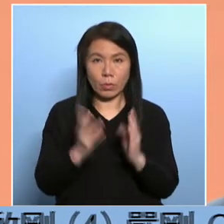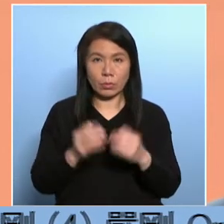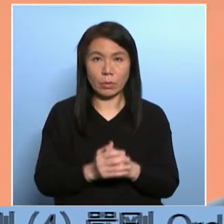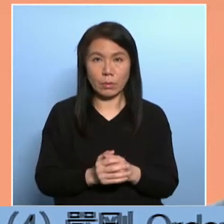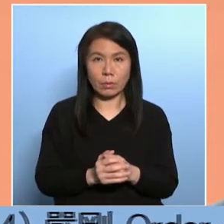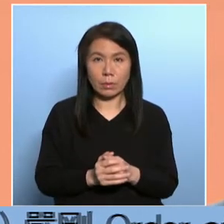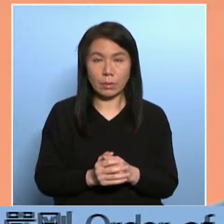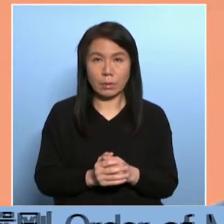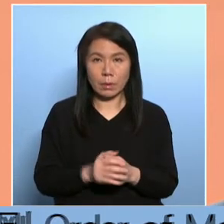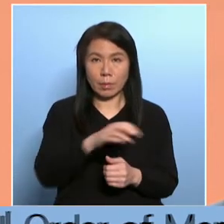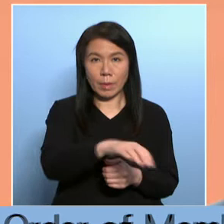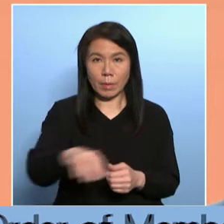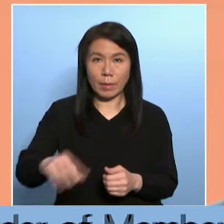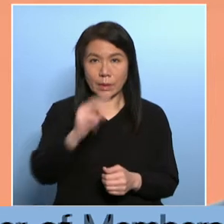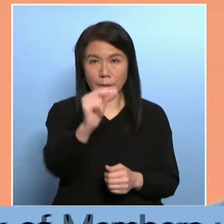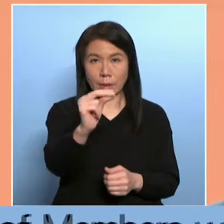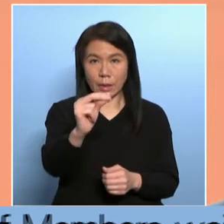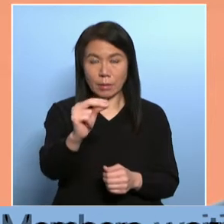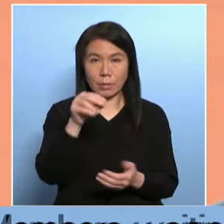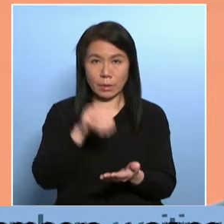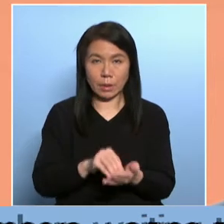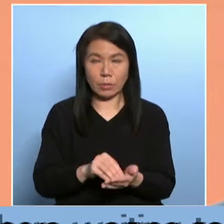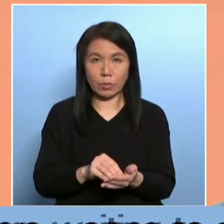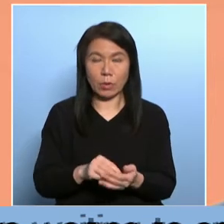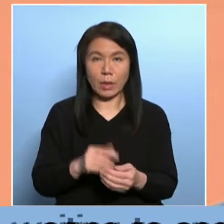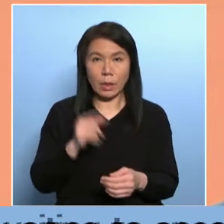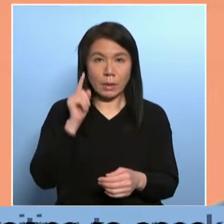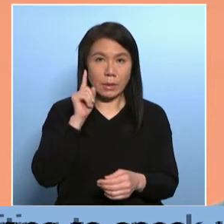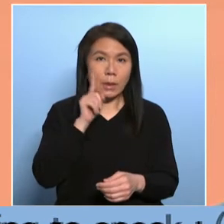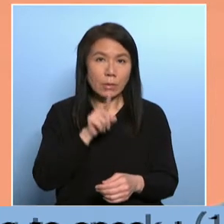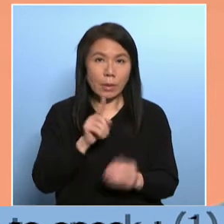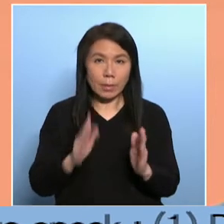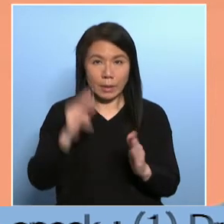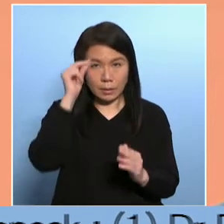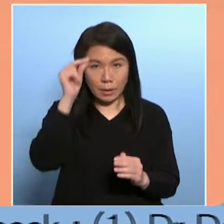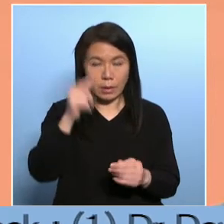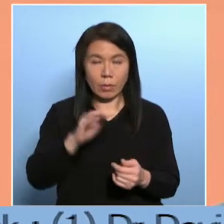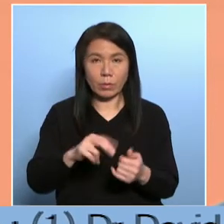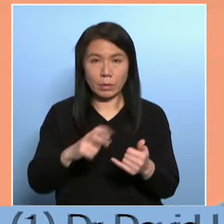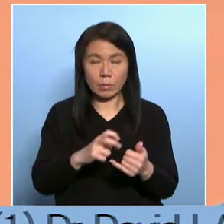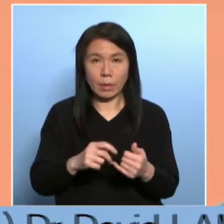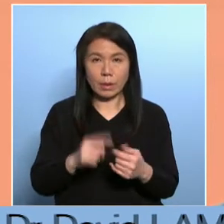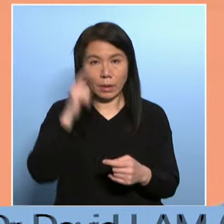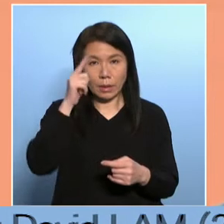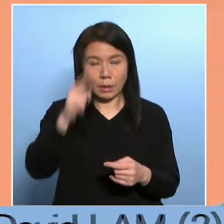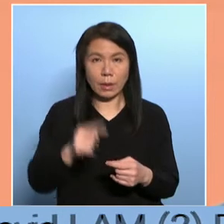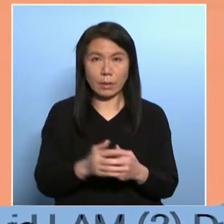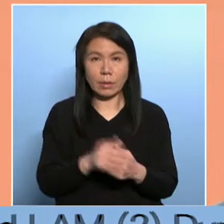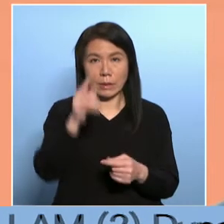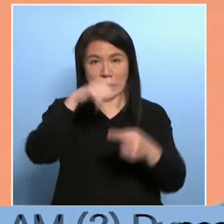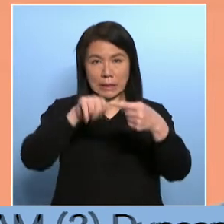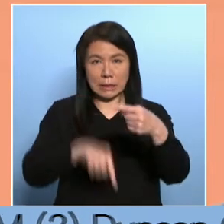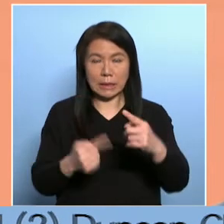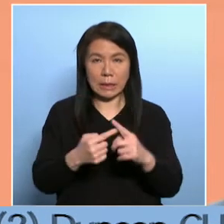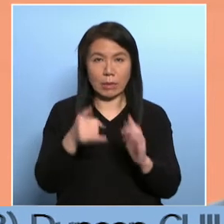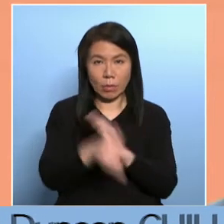And I understand that HA has already set up 7 dedicated clinics so that they'd be attending the clinic